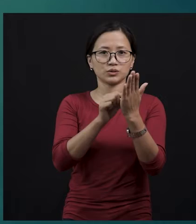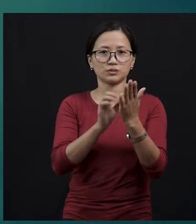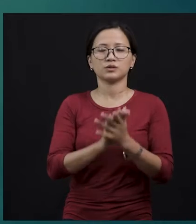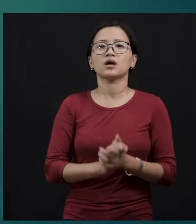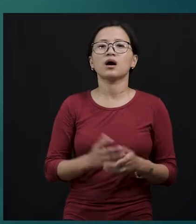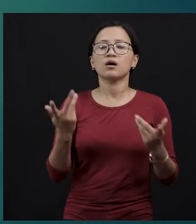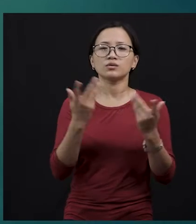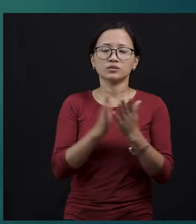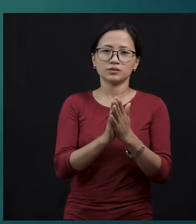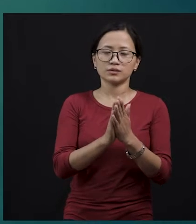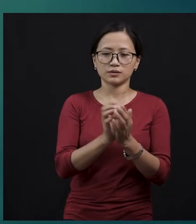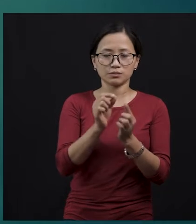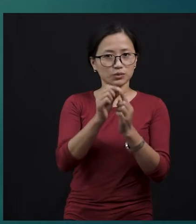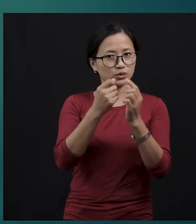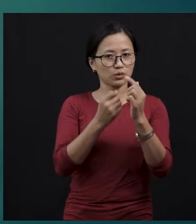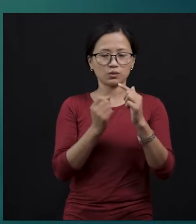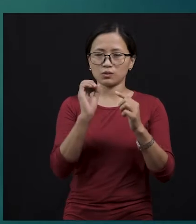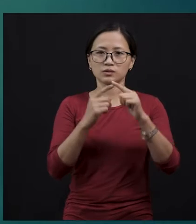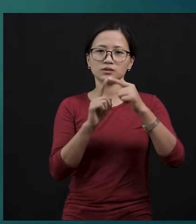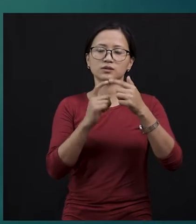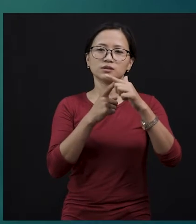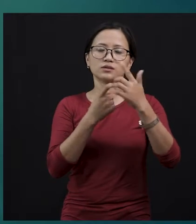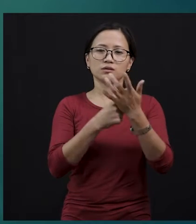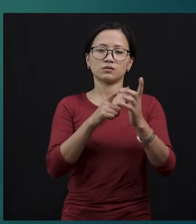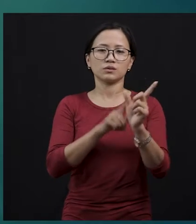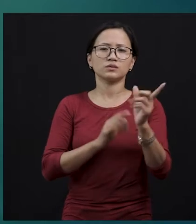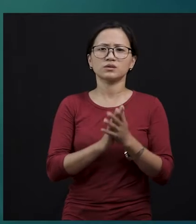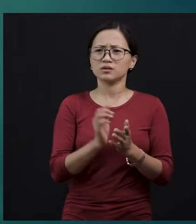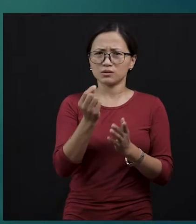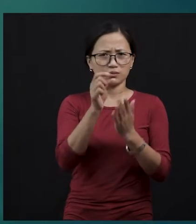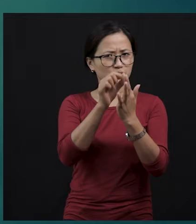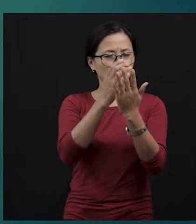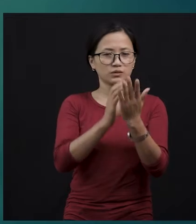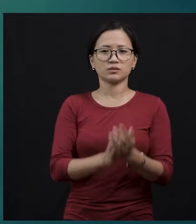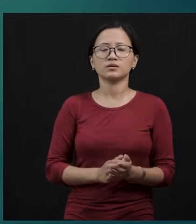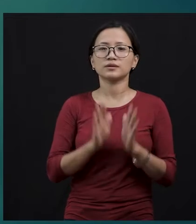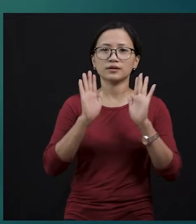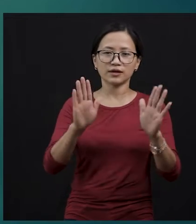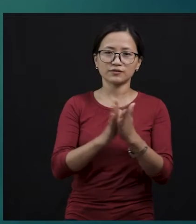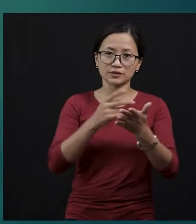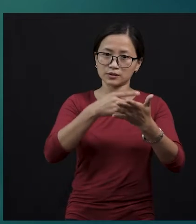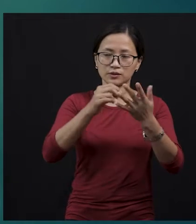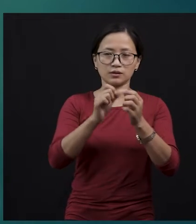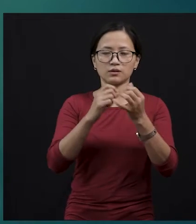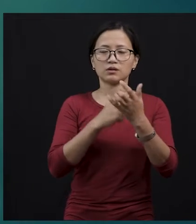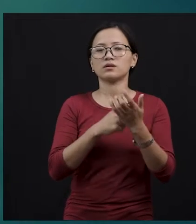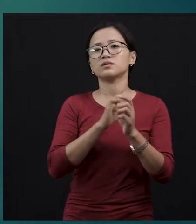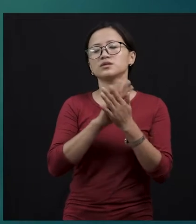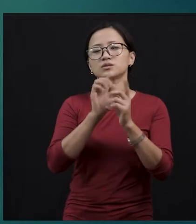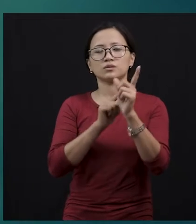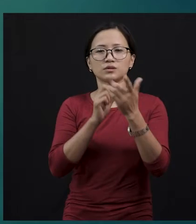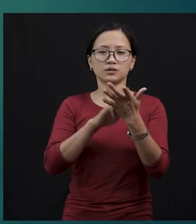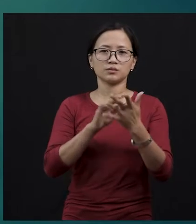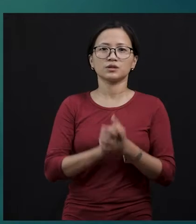read a poetry. Okay, the way you read a story and a poetry should be a little different. There will be rhyme schemes which you will learn in your higher classes. We